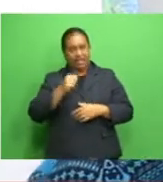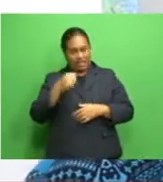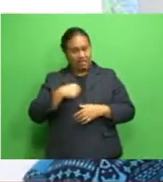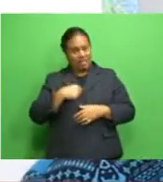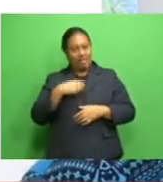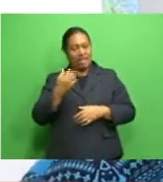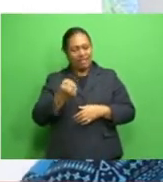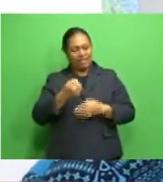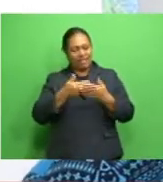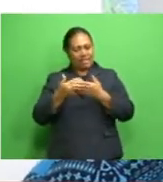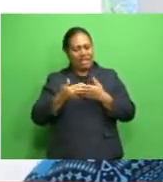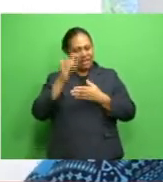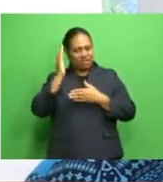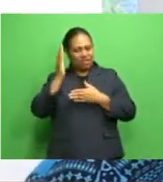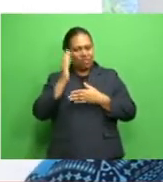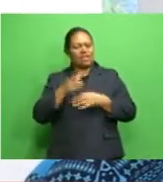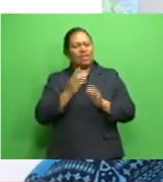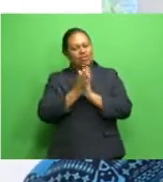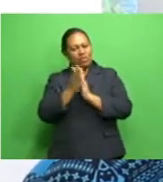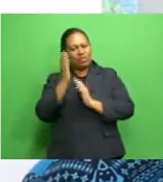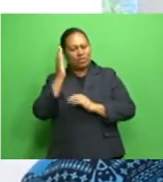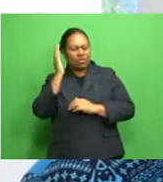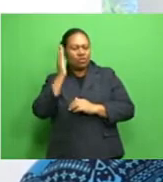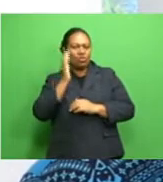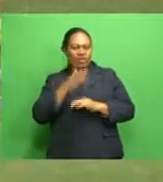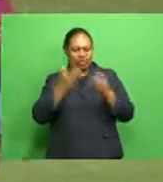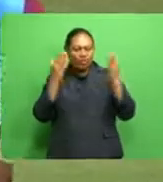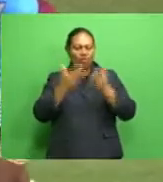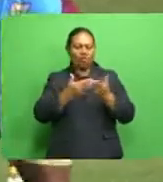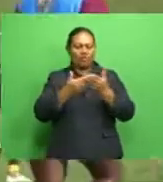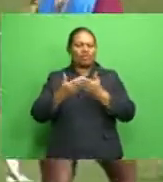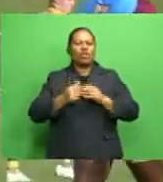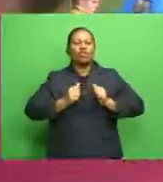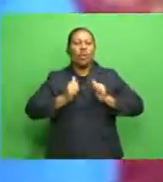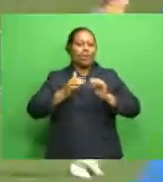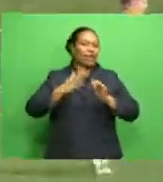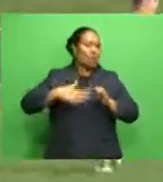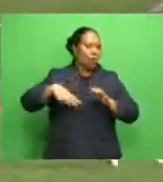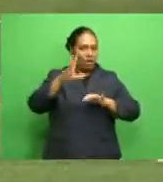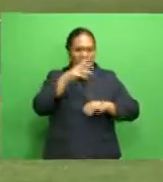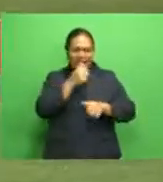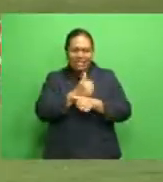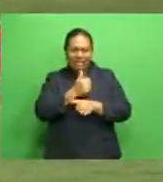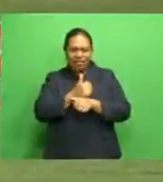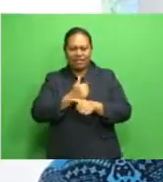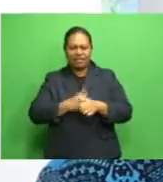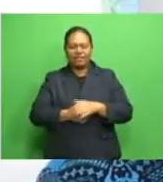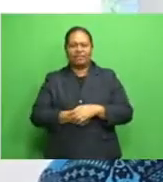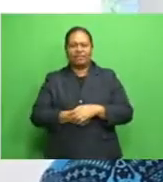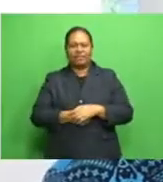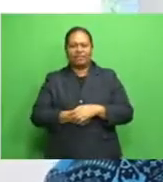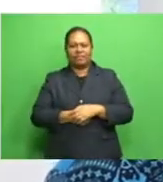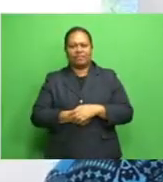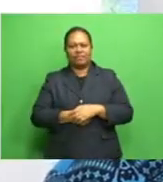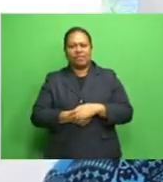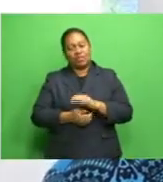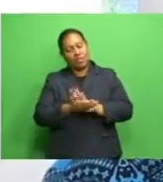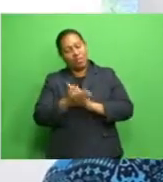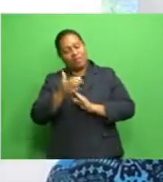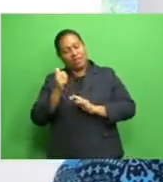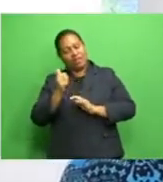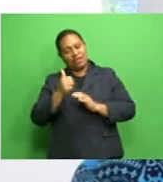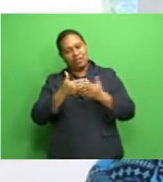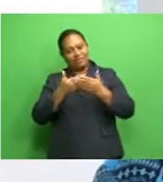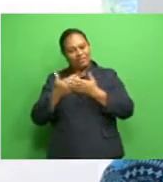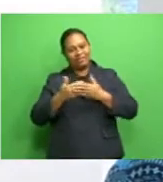so I have to settle back to schoolwork. I have to complete my assignments and all. I went back and focused on trying